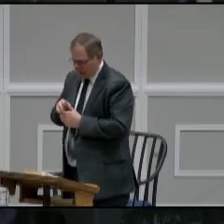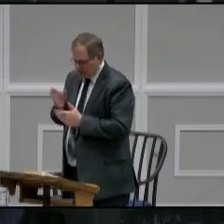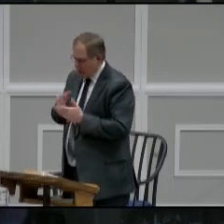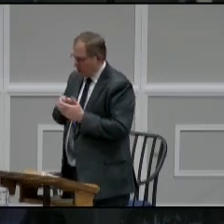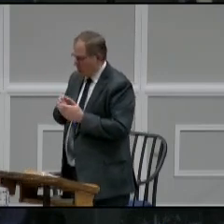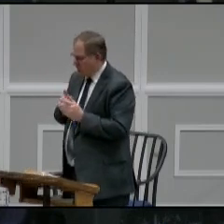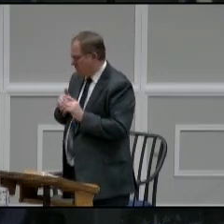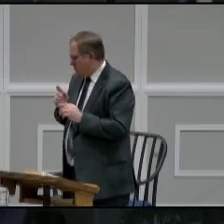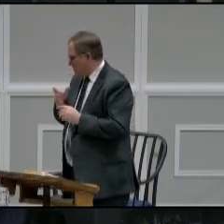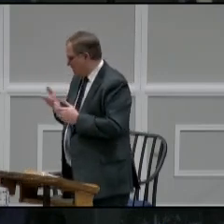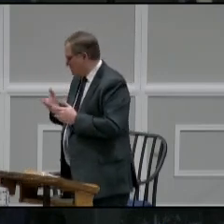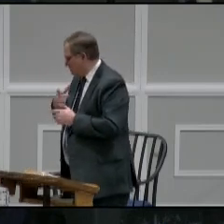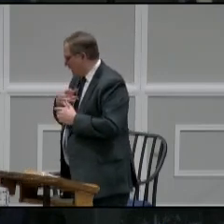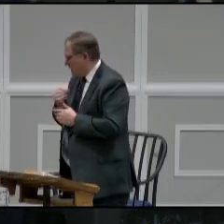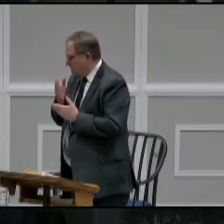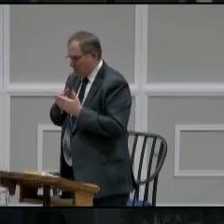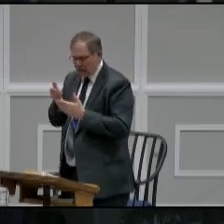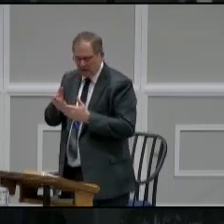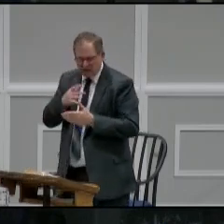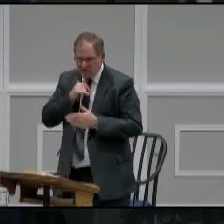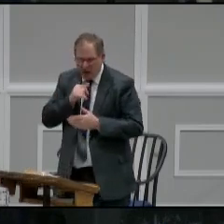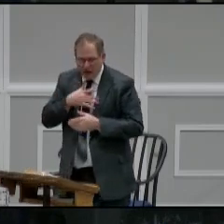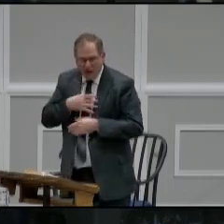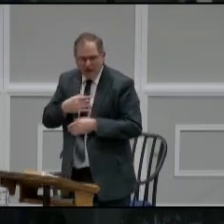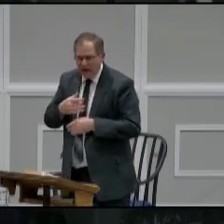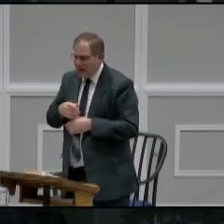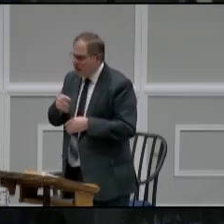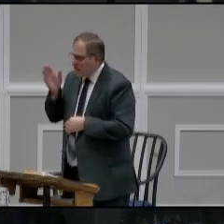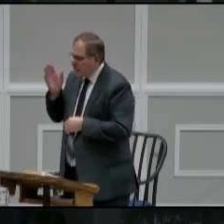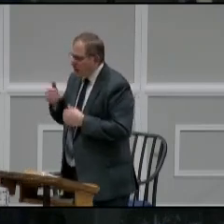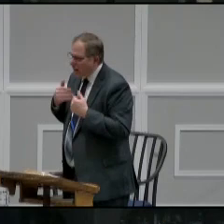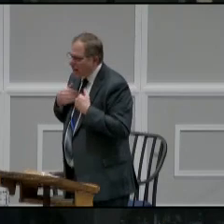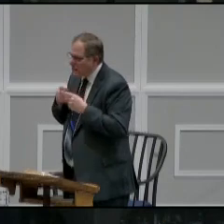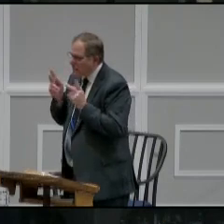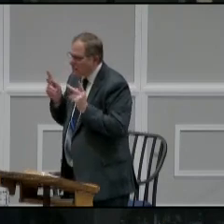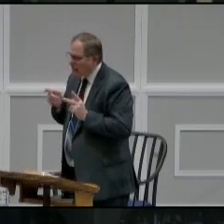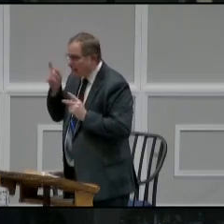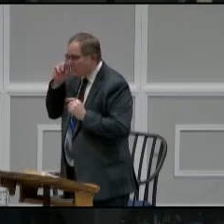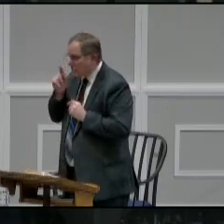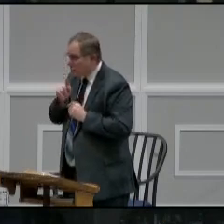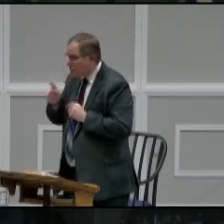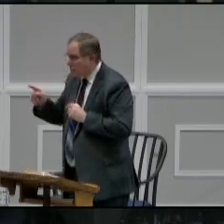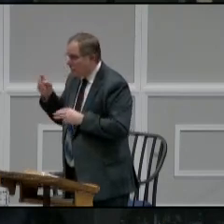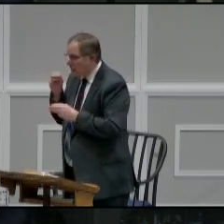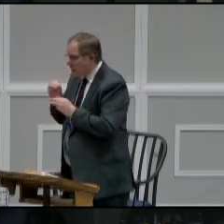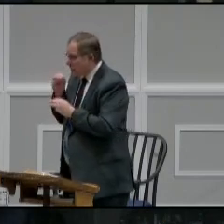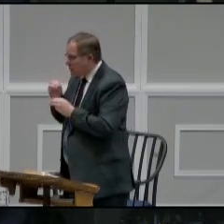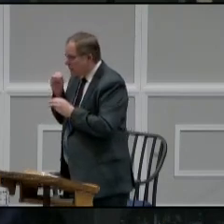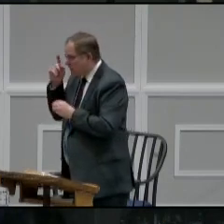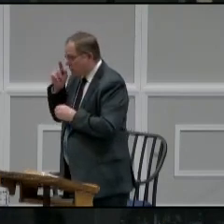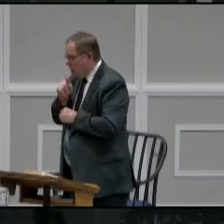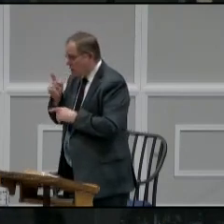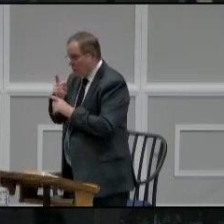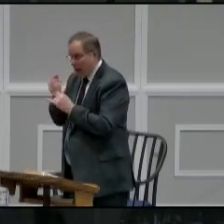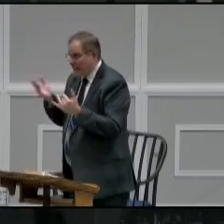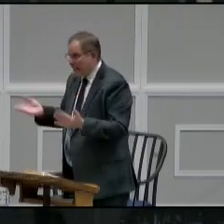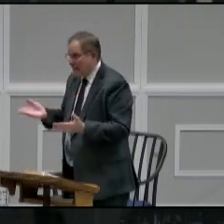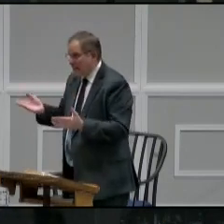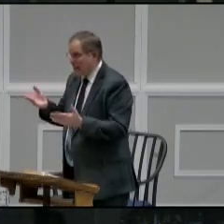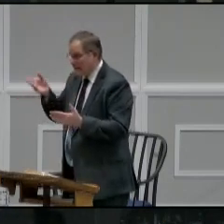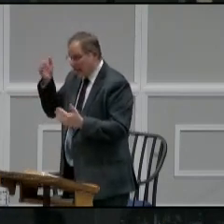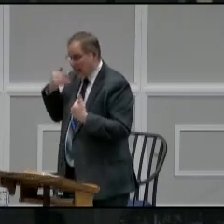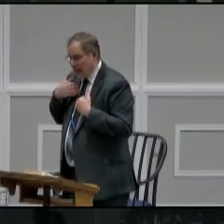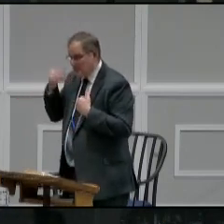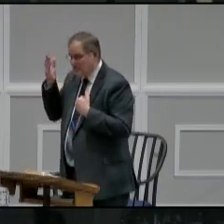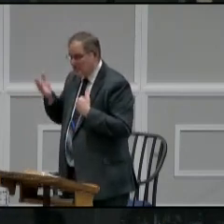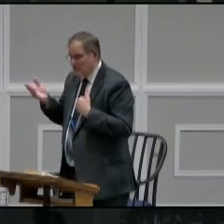what? No matter what your background, your circumstance is, God has a place for you right here, and He has a ministry for you right here, and He has something for you to do plugged into